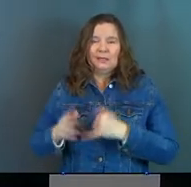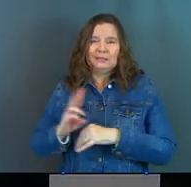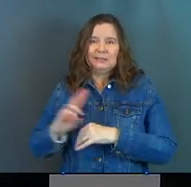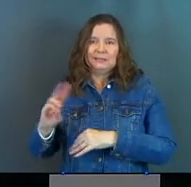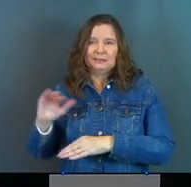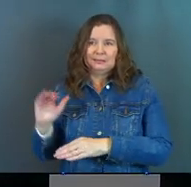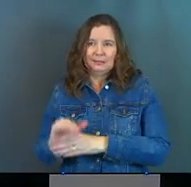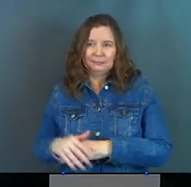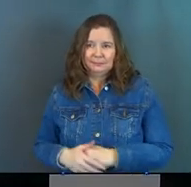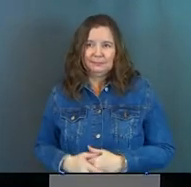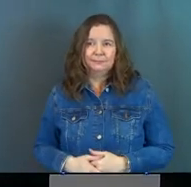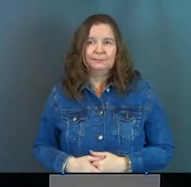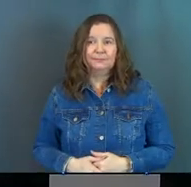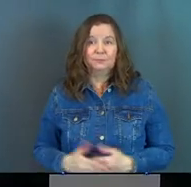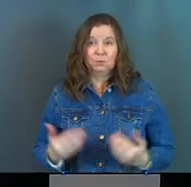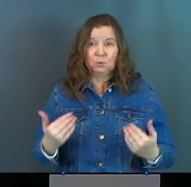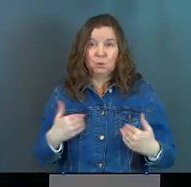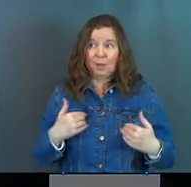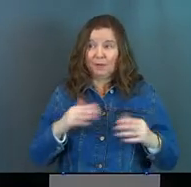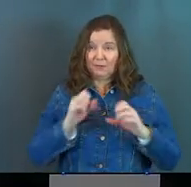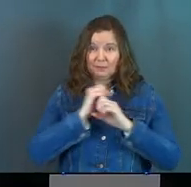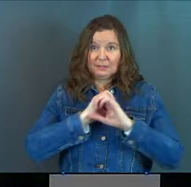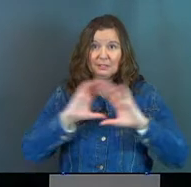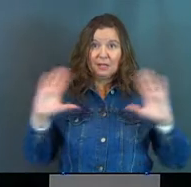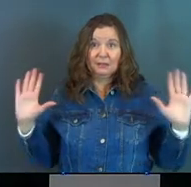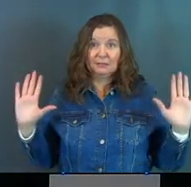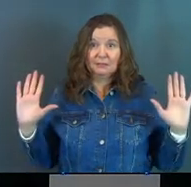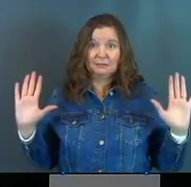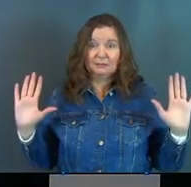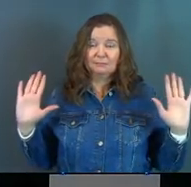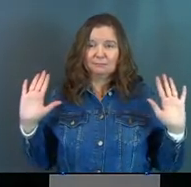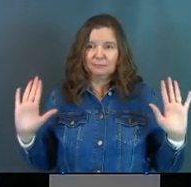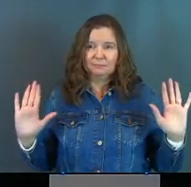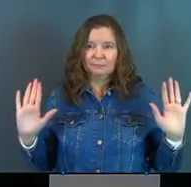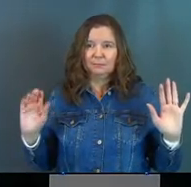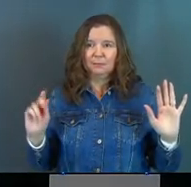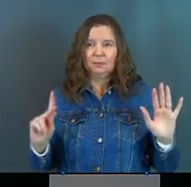6 p.m. Do you have the setting? Okay.